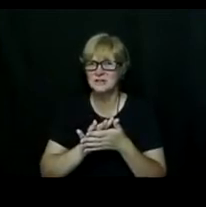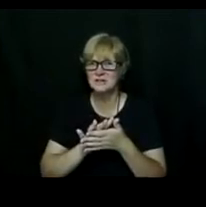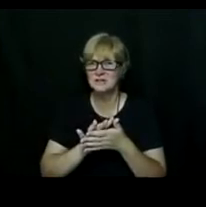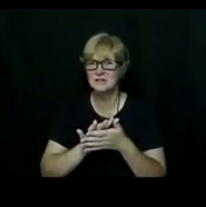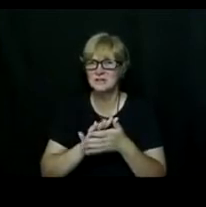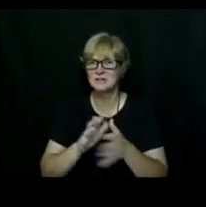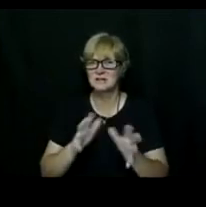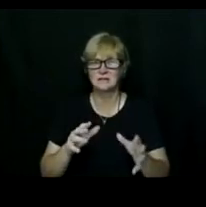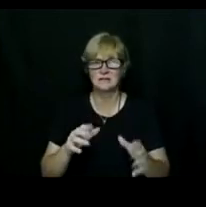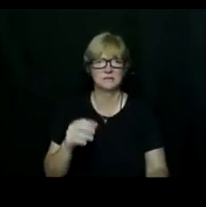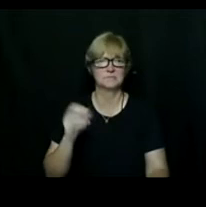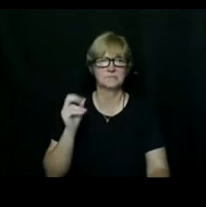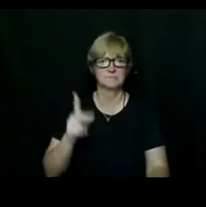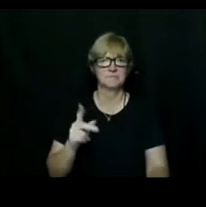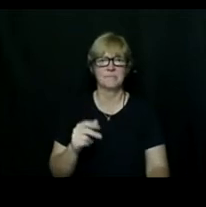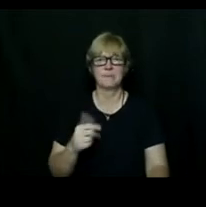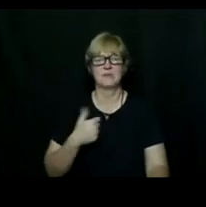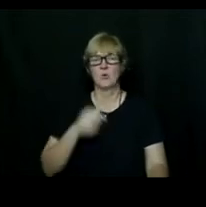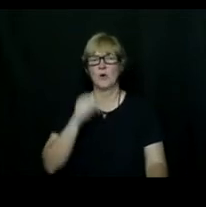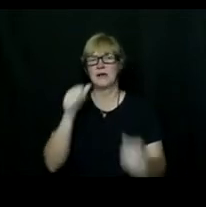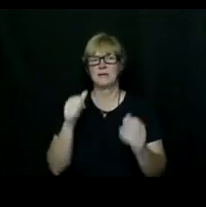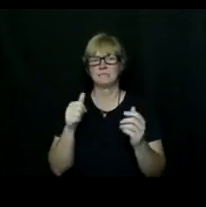interest. And so I did no further analysis on this task.